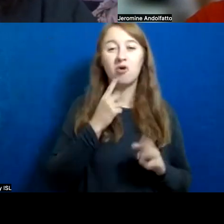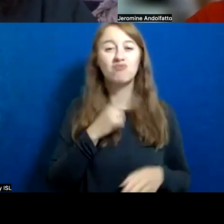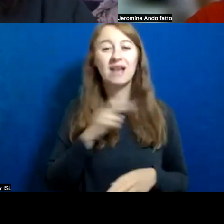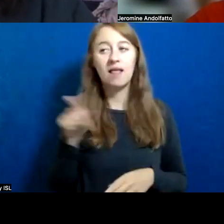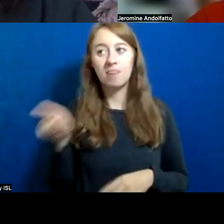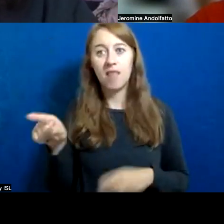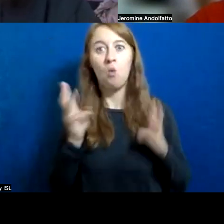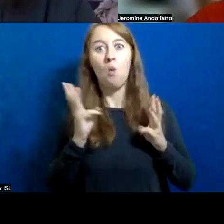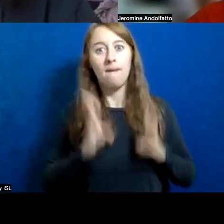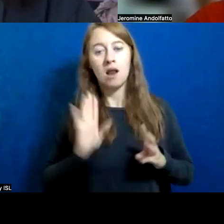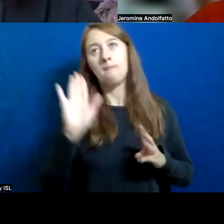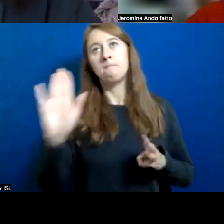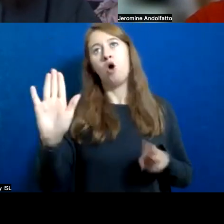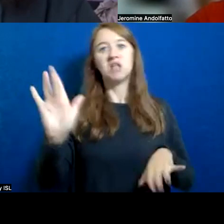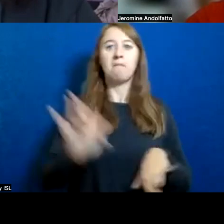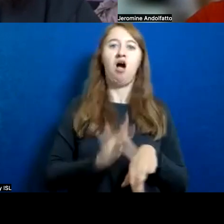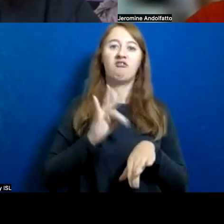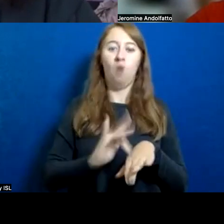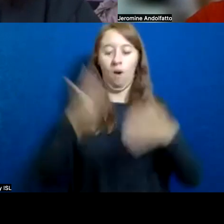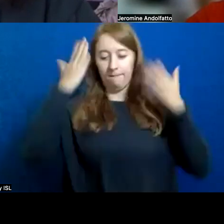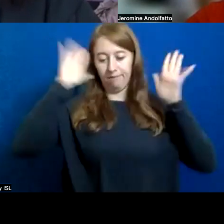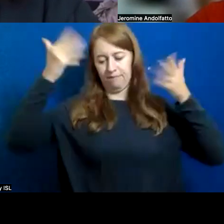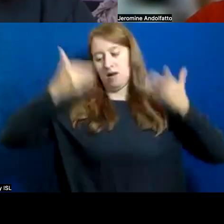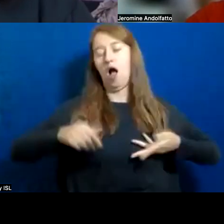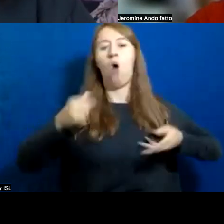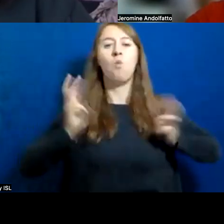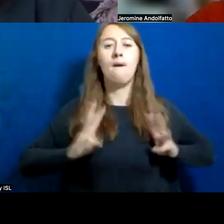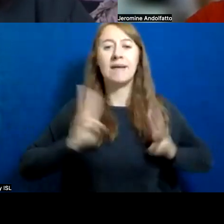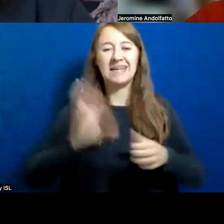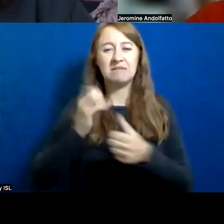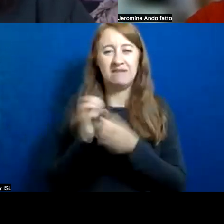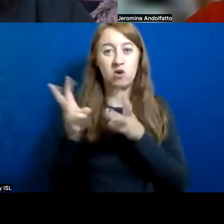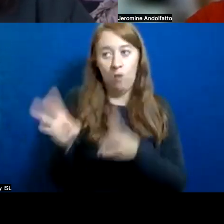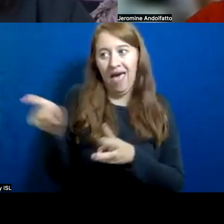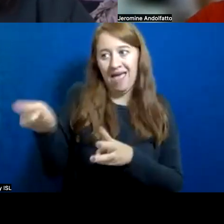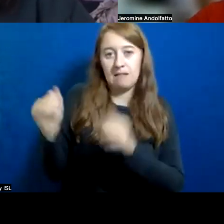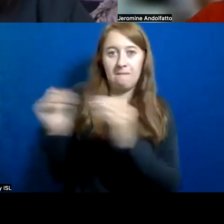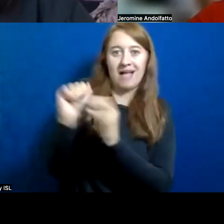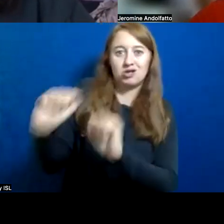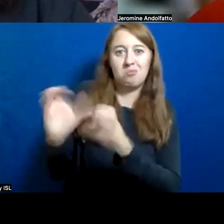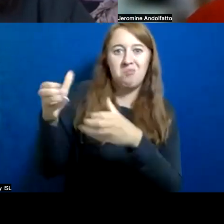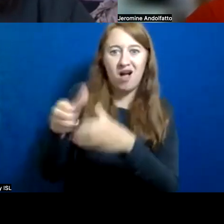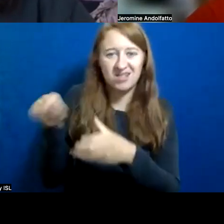to fit in these parties. We're finding that. Yeah, that's really interesting. What about yourself, Katie?